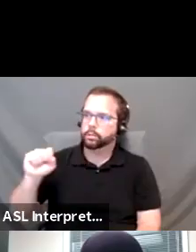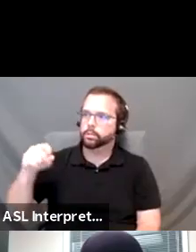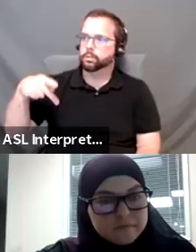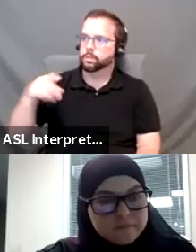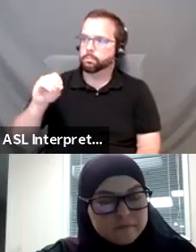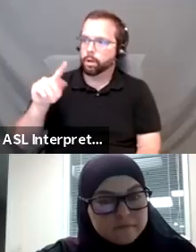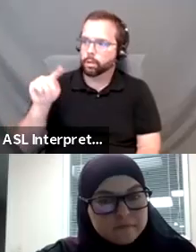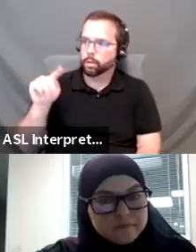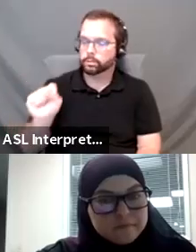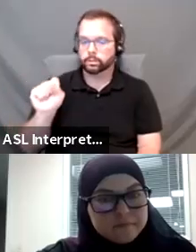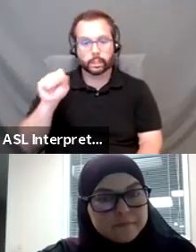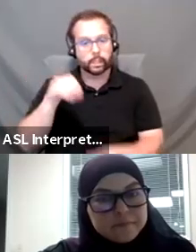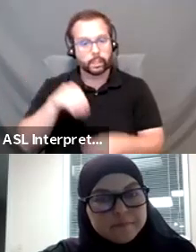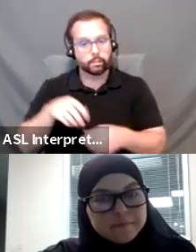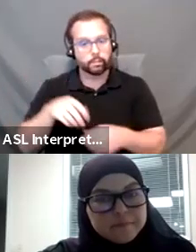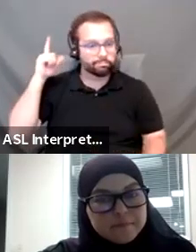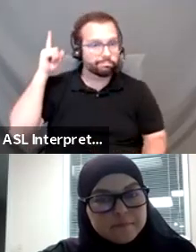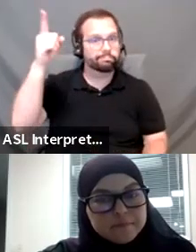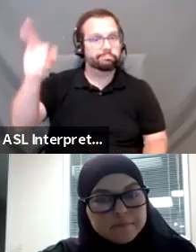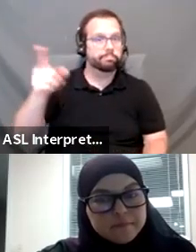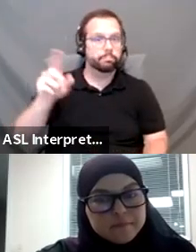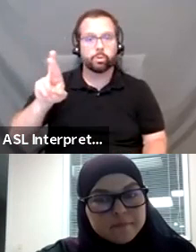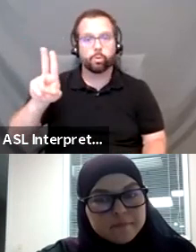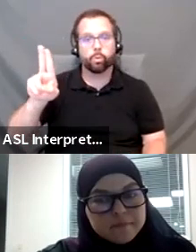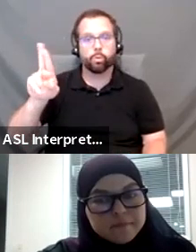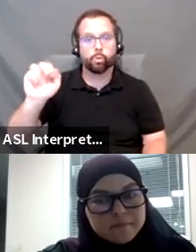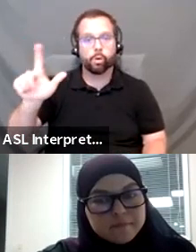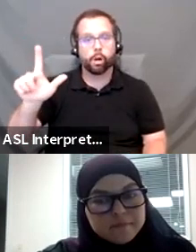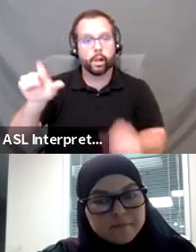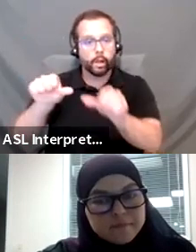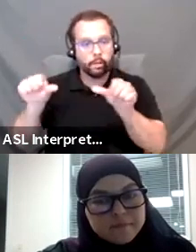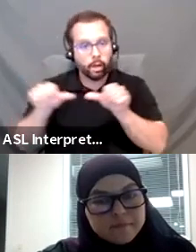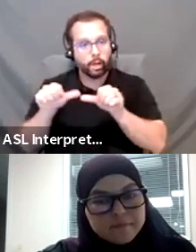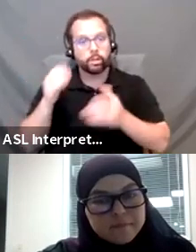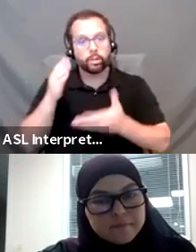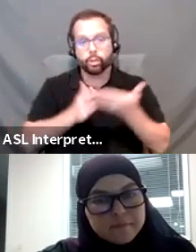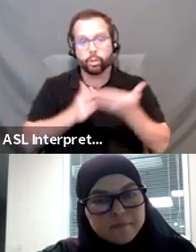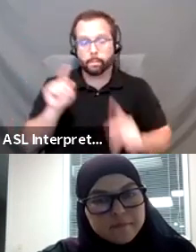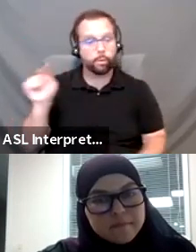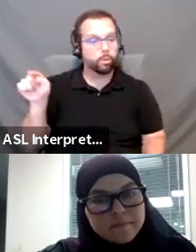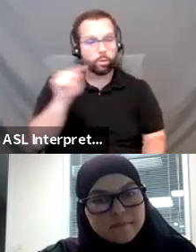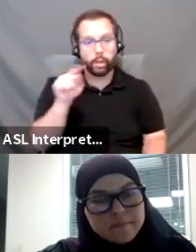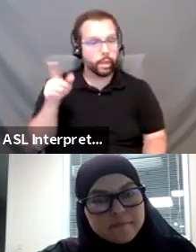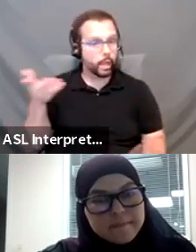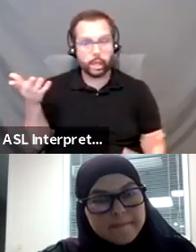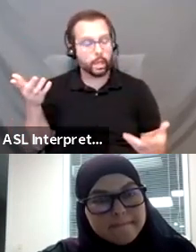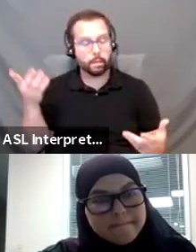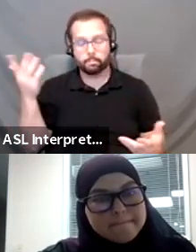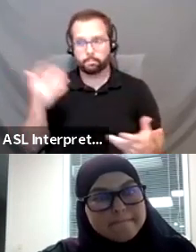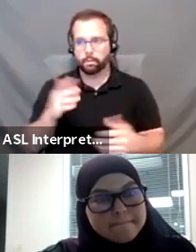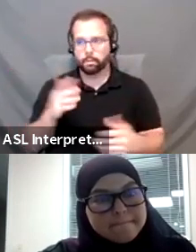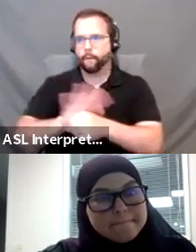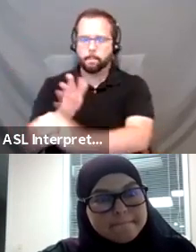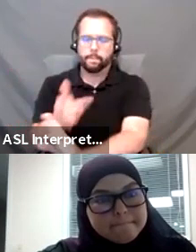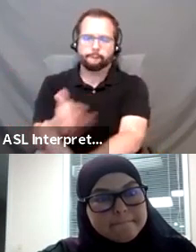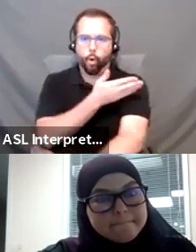good role where we can have individuals who we were unable to get to even before COVID.